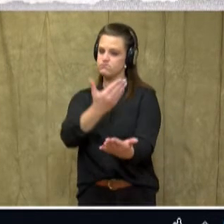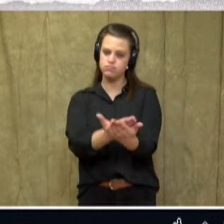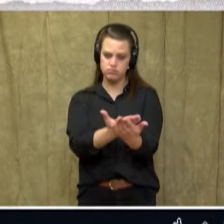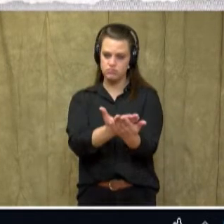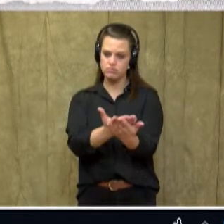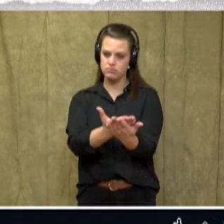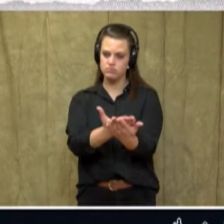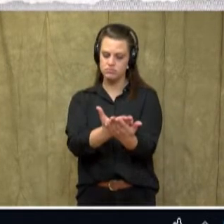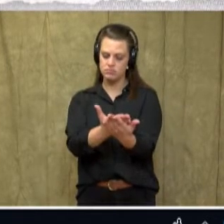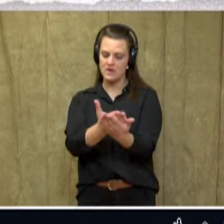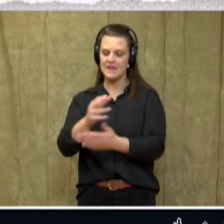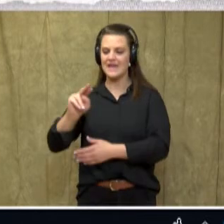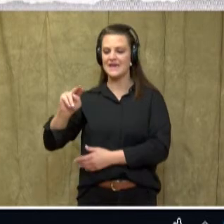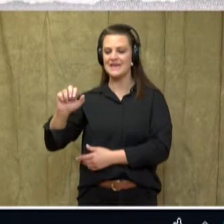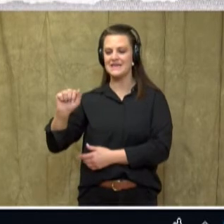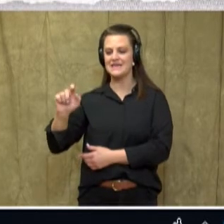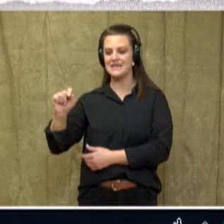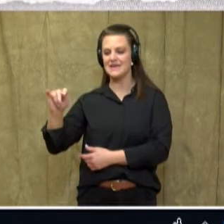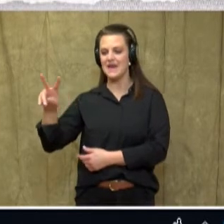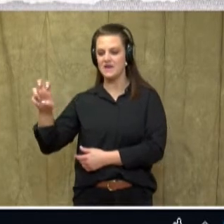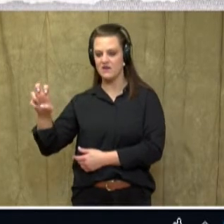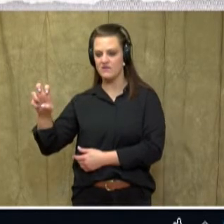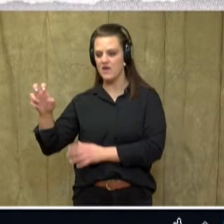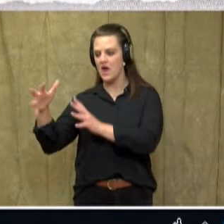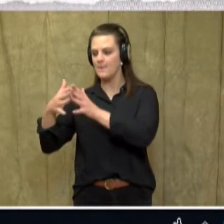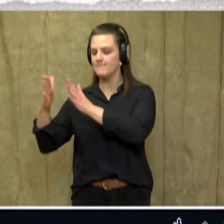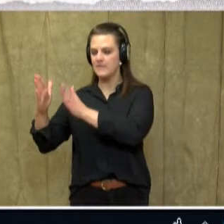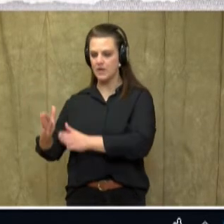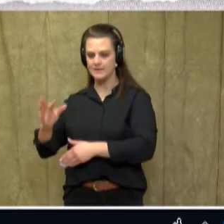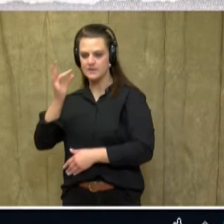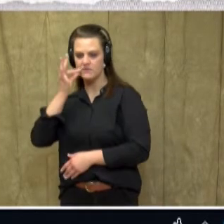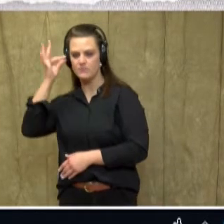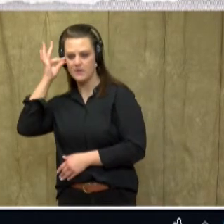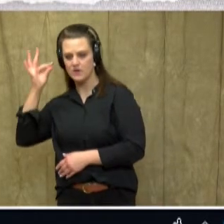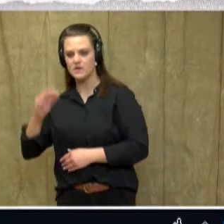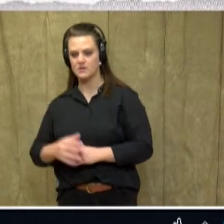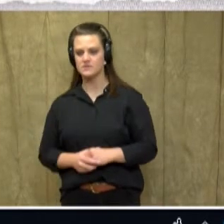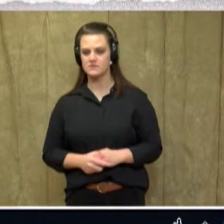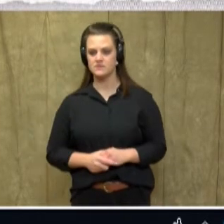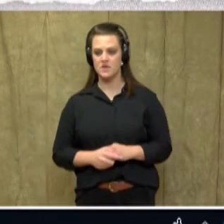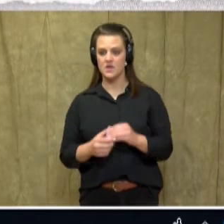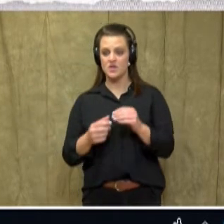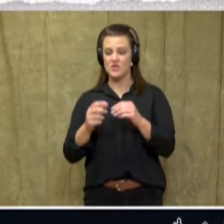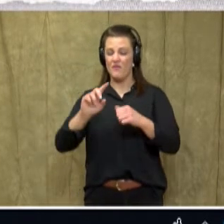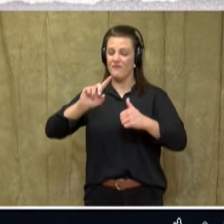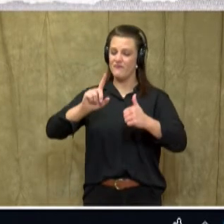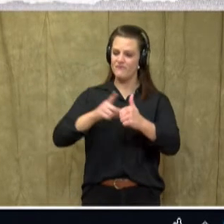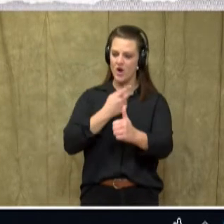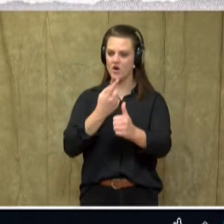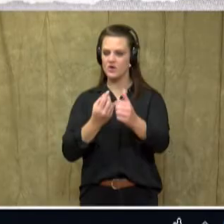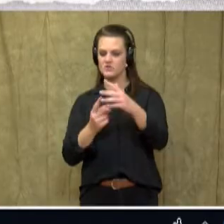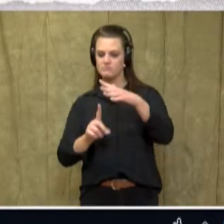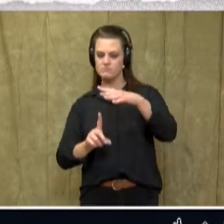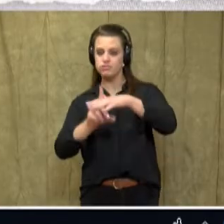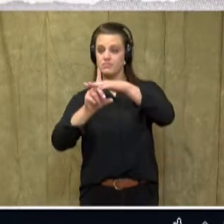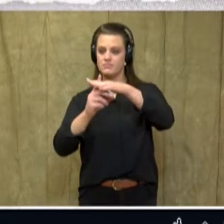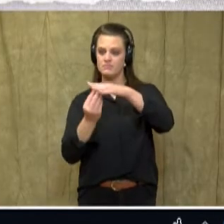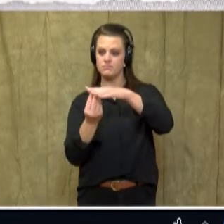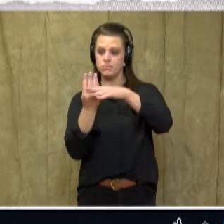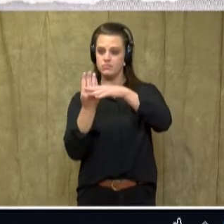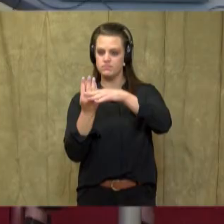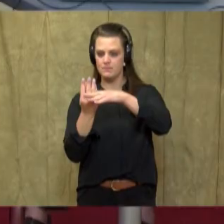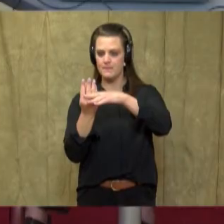Americans especially. So the native plant, that means it was first there, first appeared,